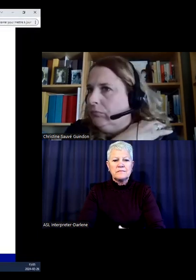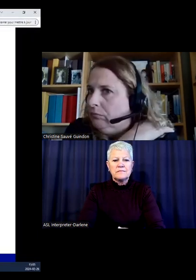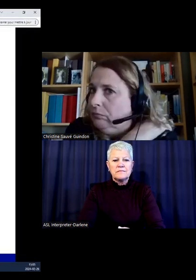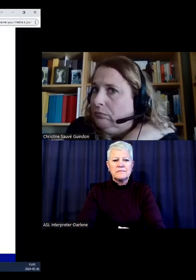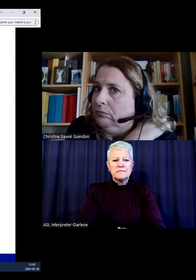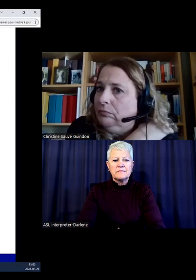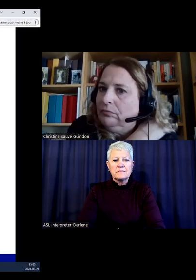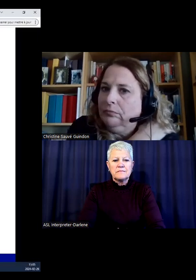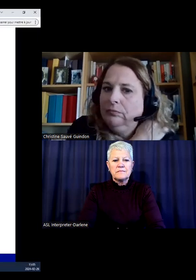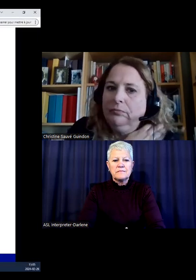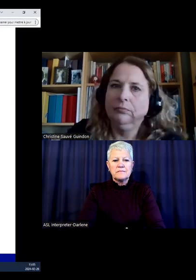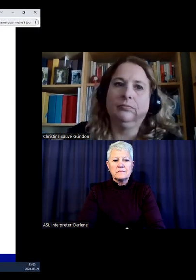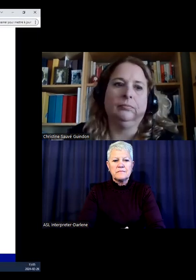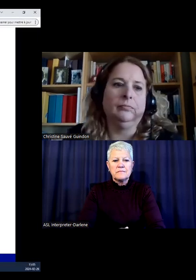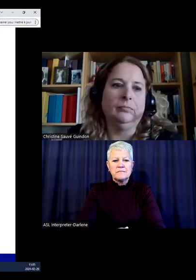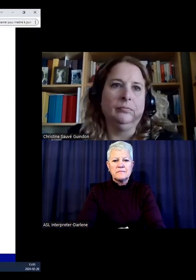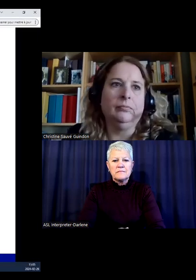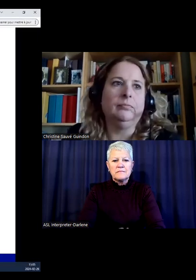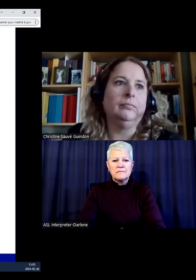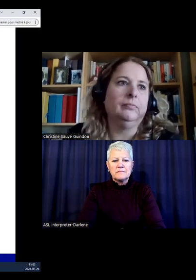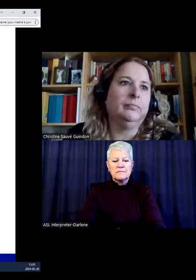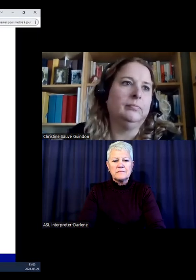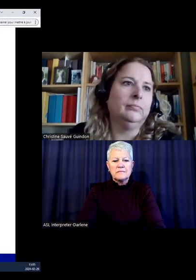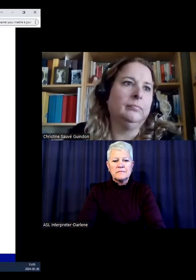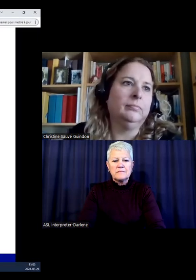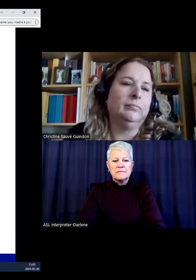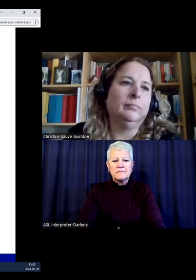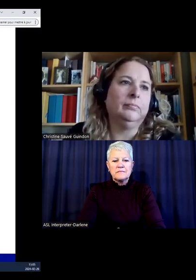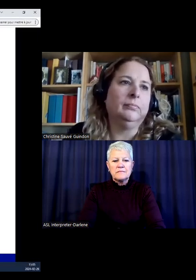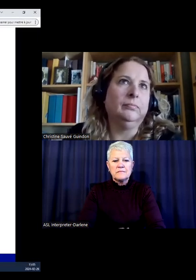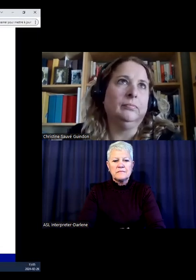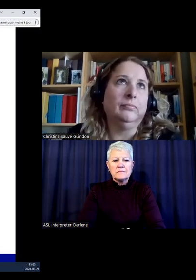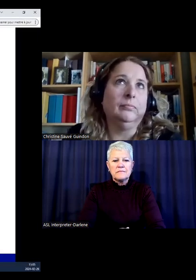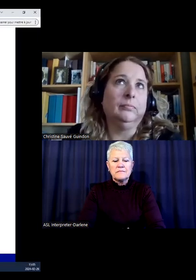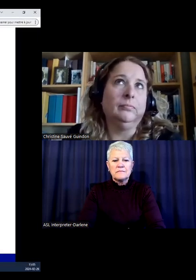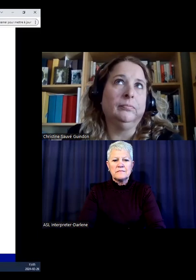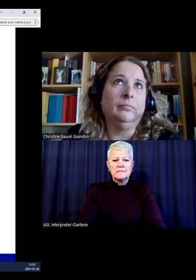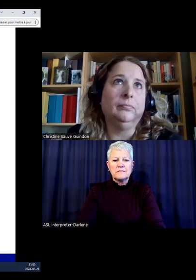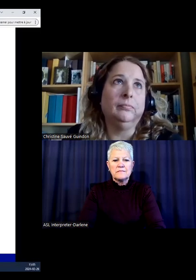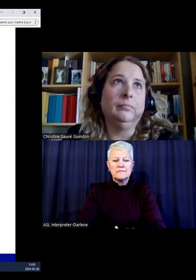simultaneously, but so enjoys doing this activity with Catherine coactively.